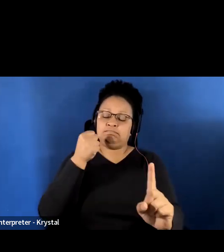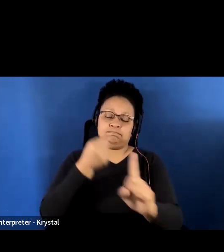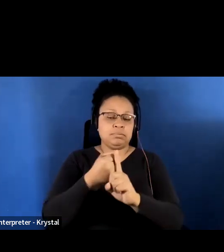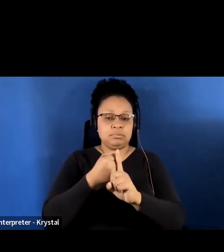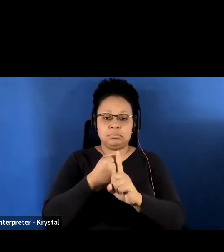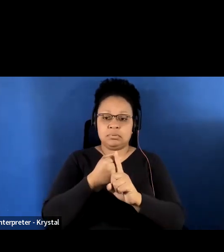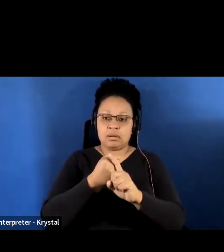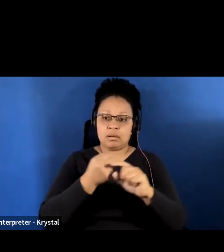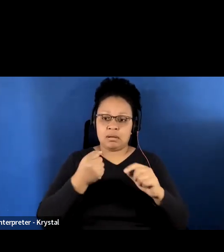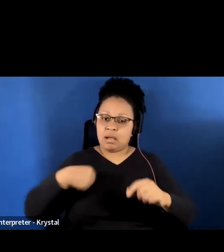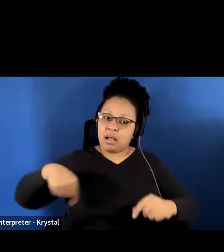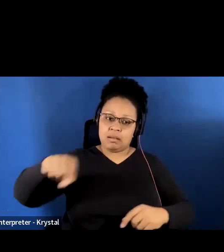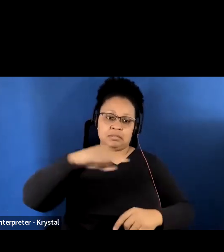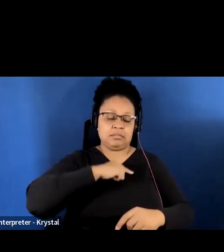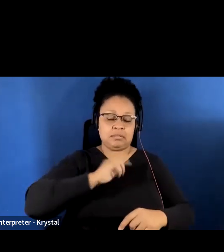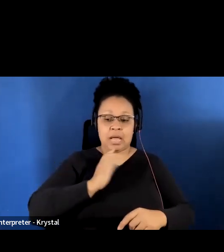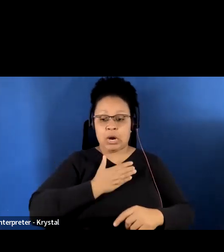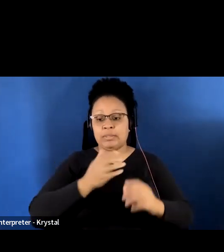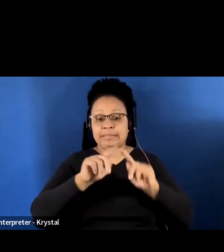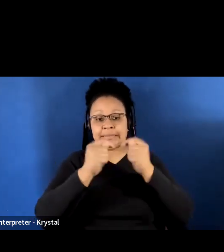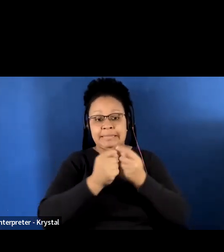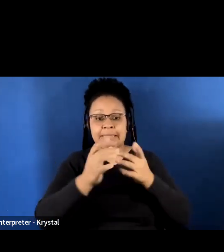us in how we lead our teams and run our